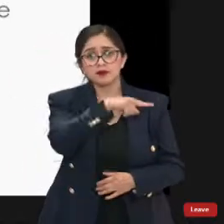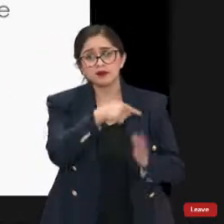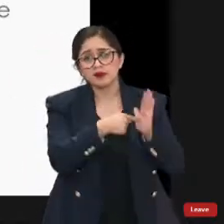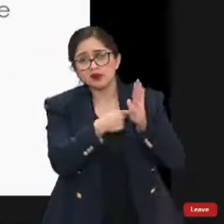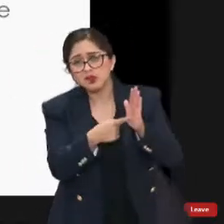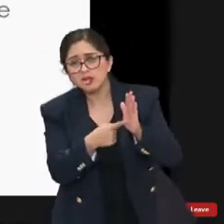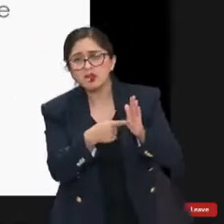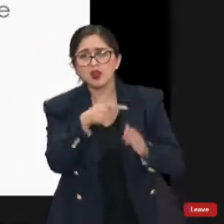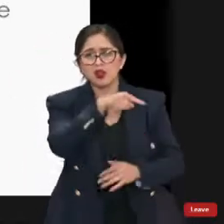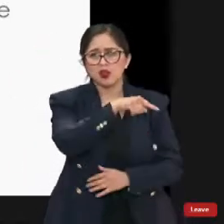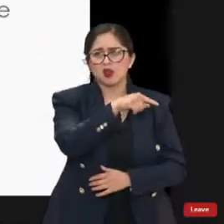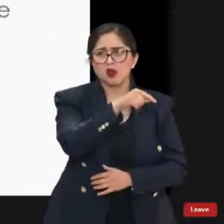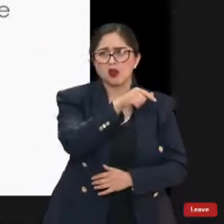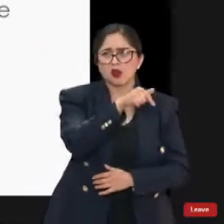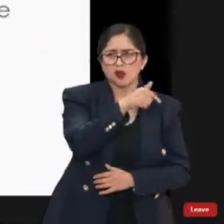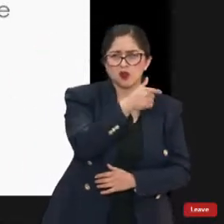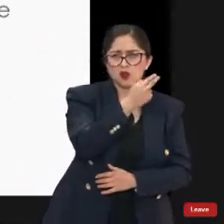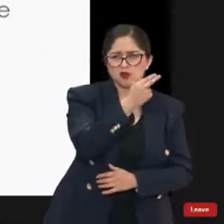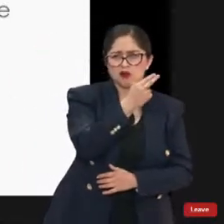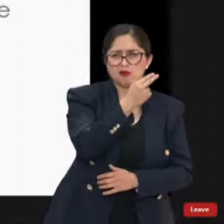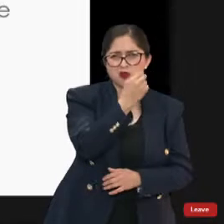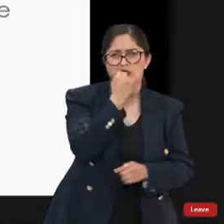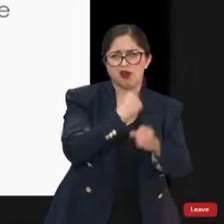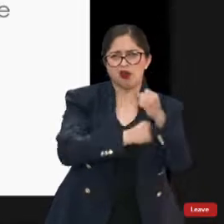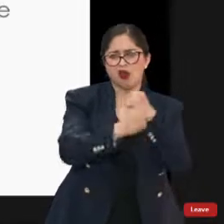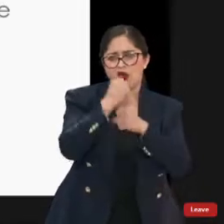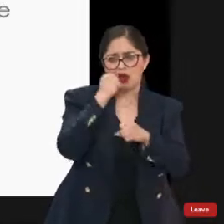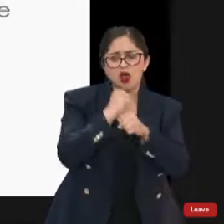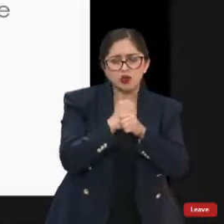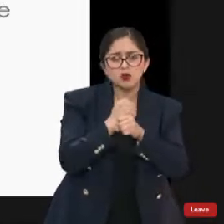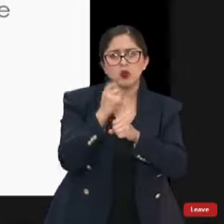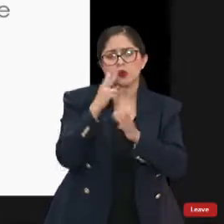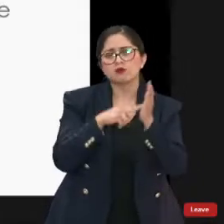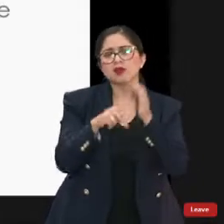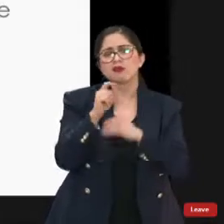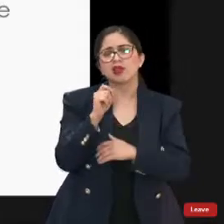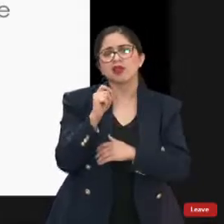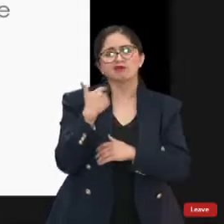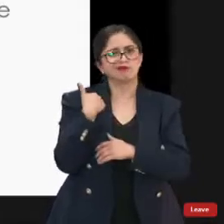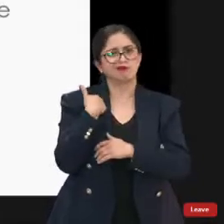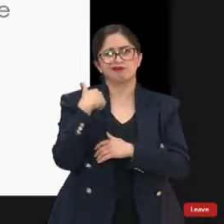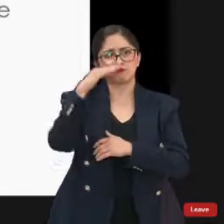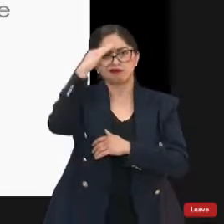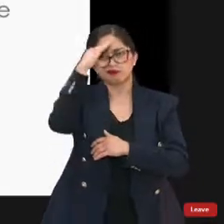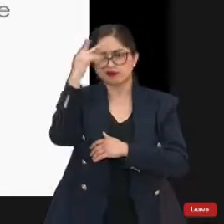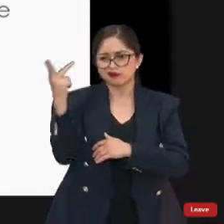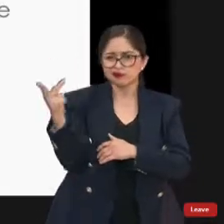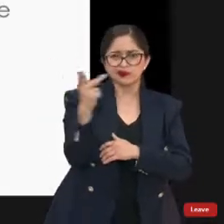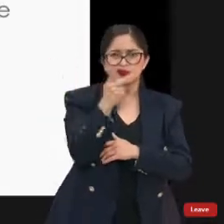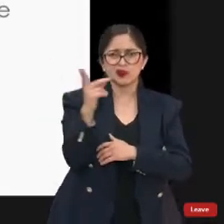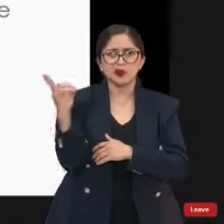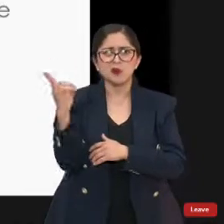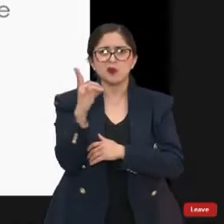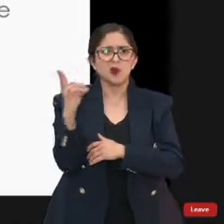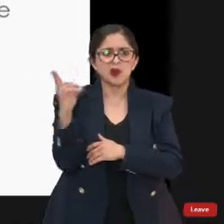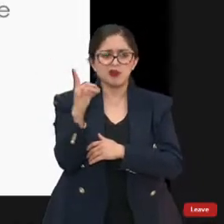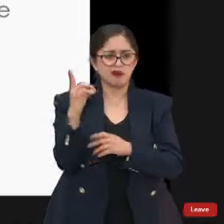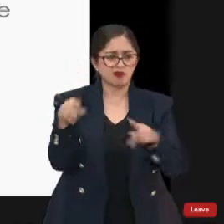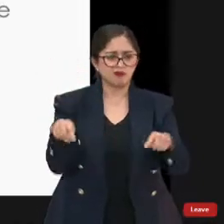party. That's why between November 11 and 12 last year, we felt that there was a